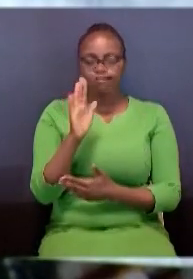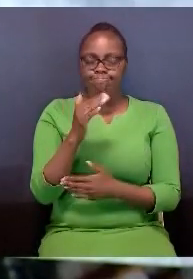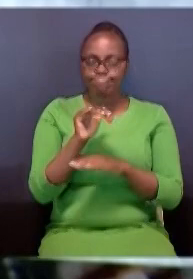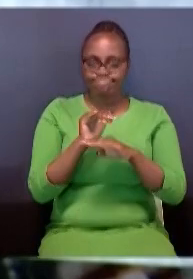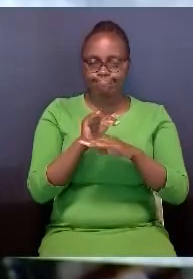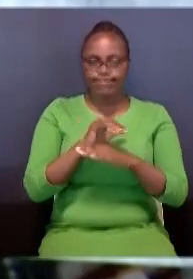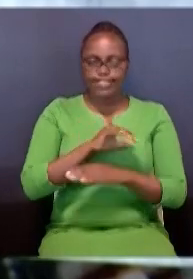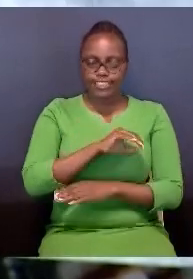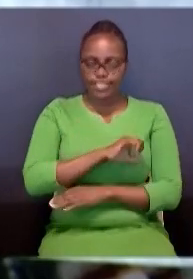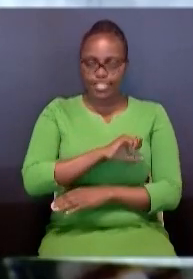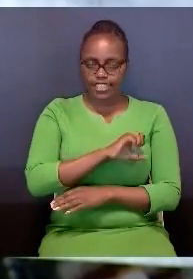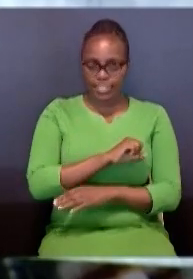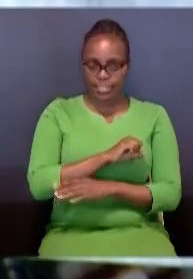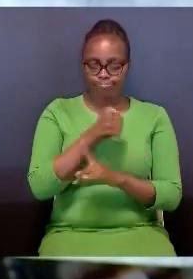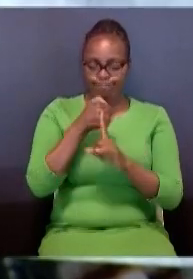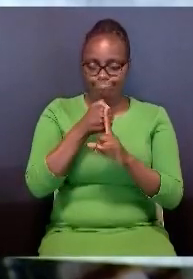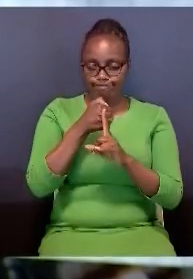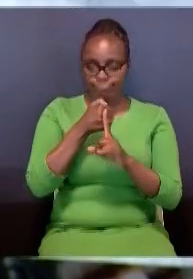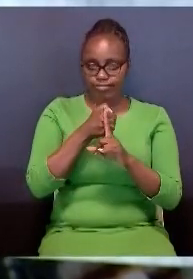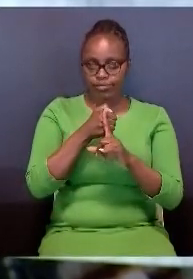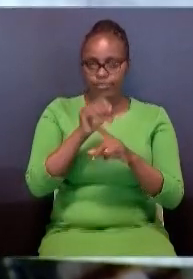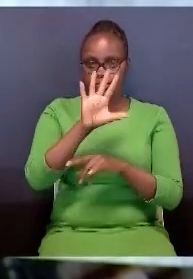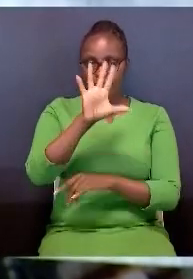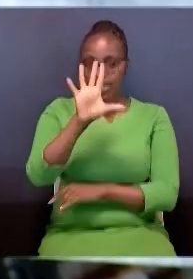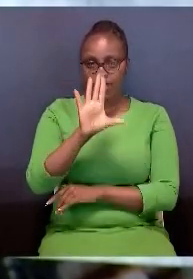resilient Africa.